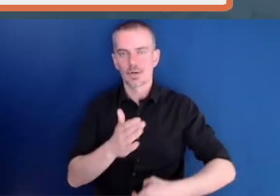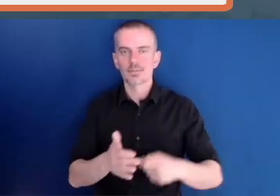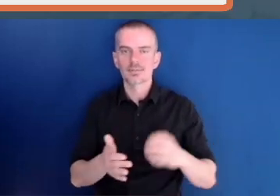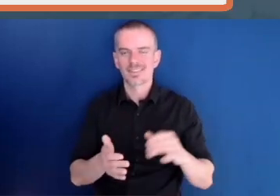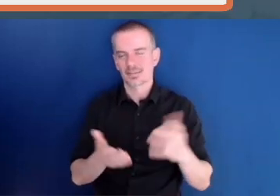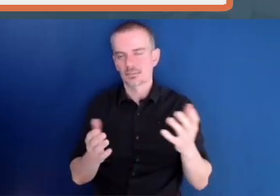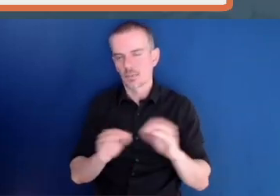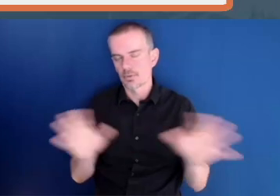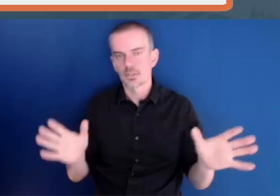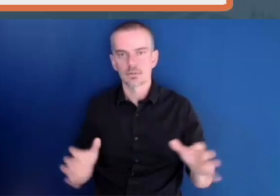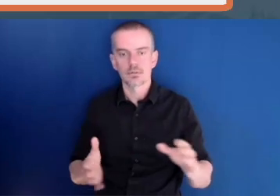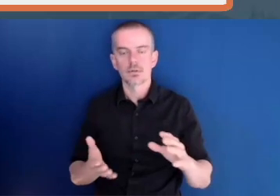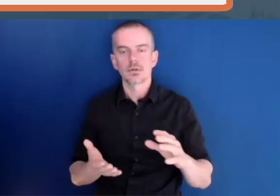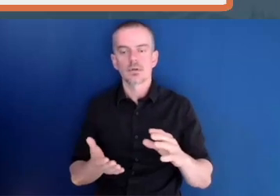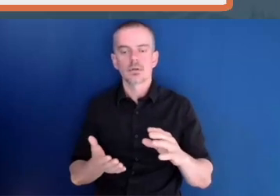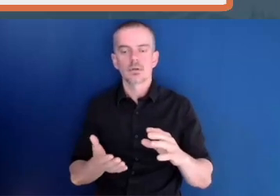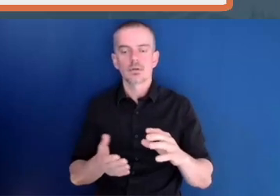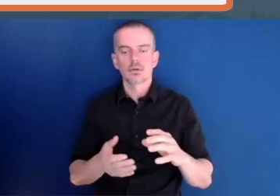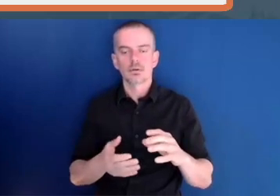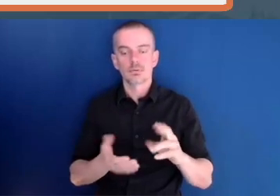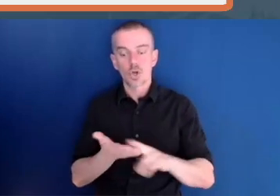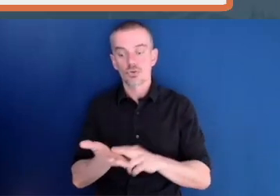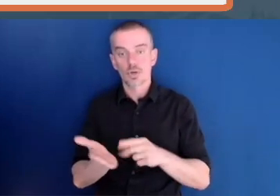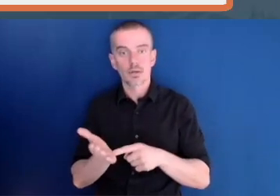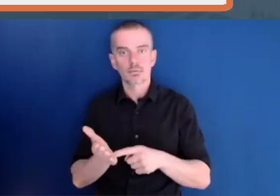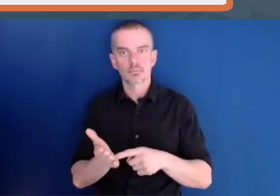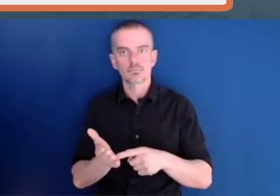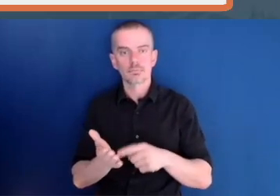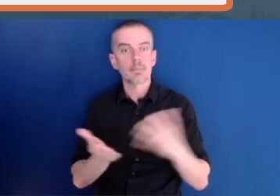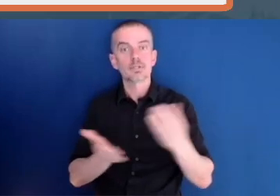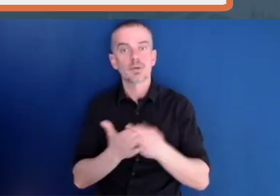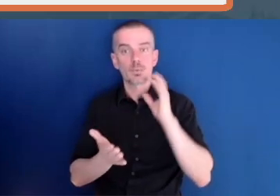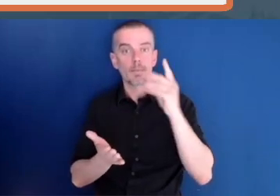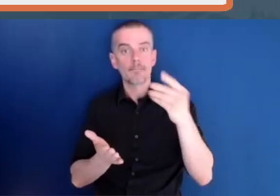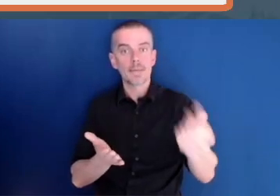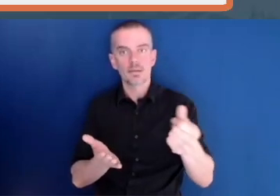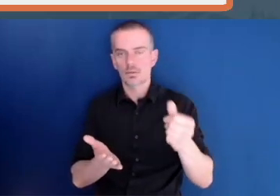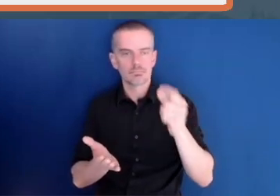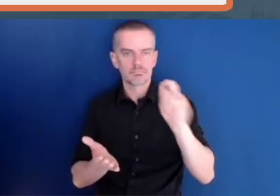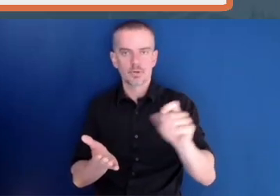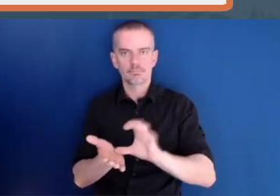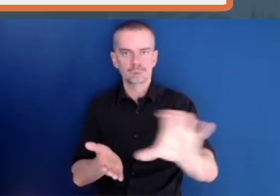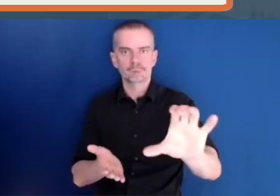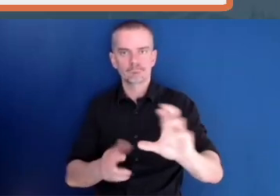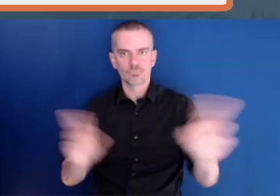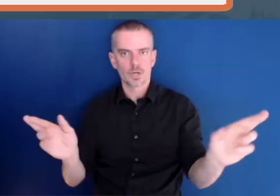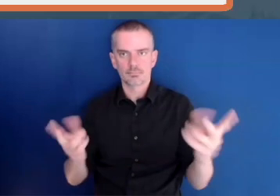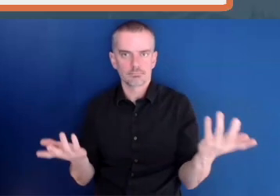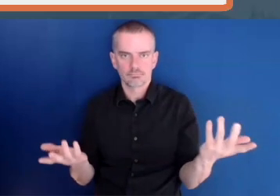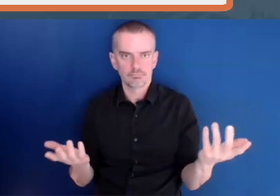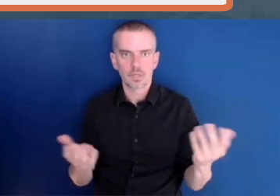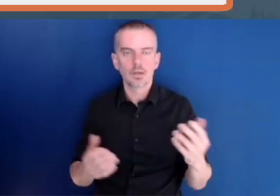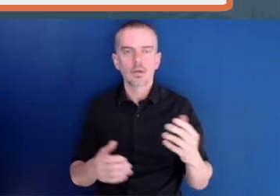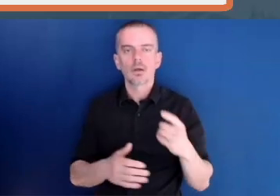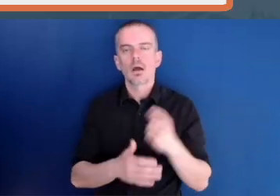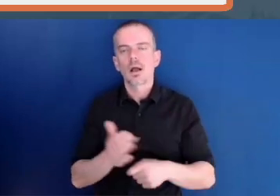is awarded, here's the amount, right? Versus cost reimbursement, there's a little more flexibility within a range,